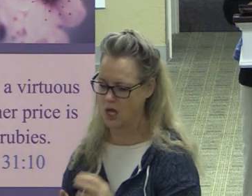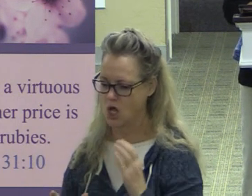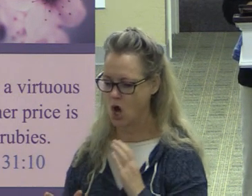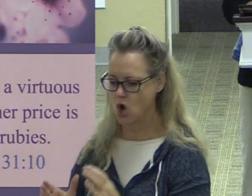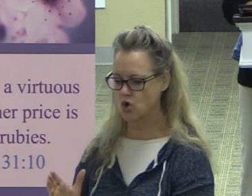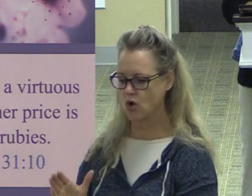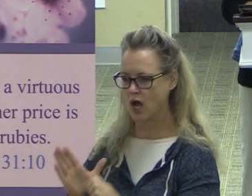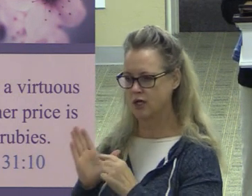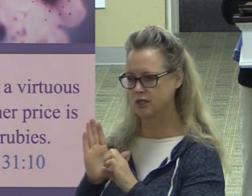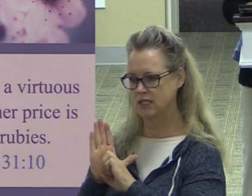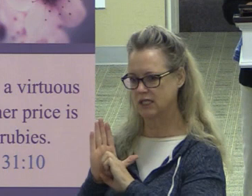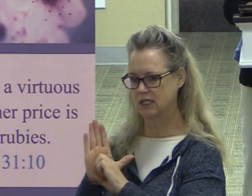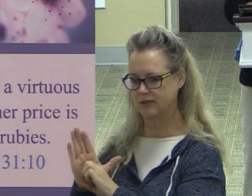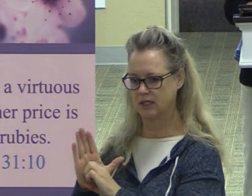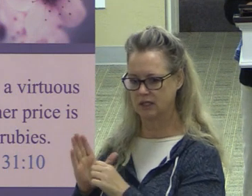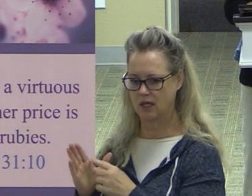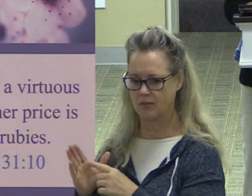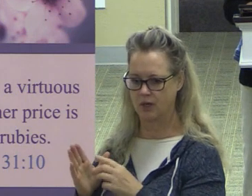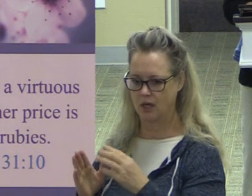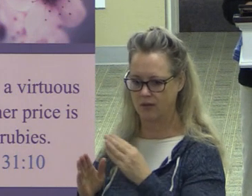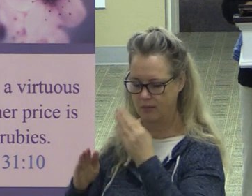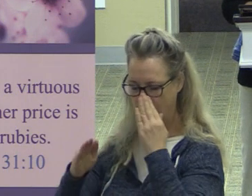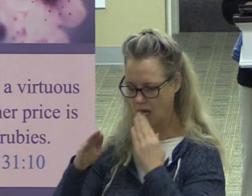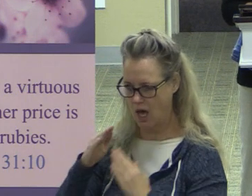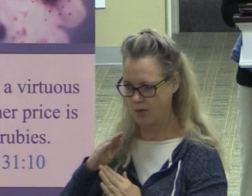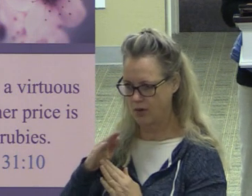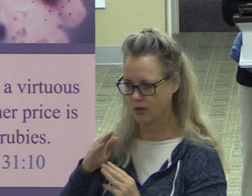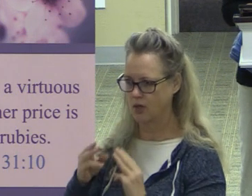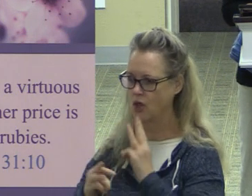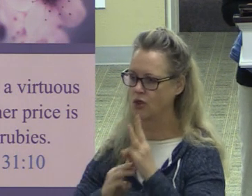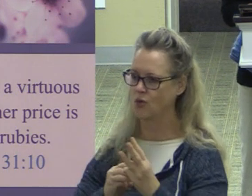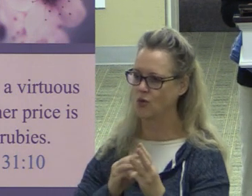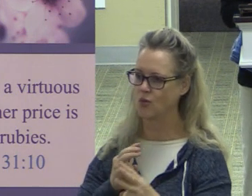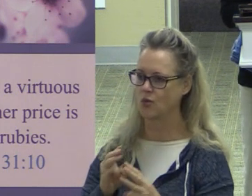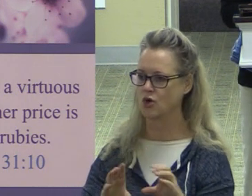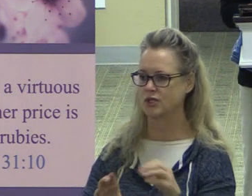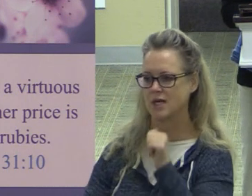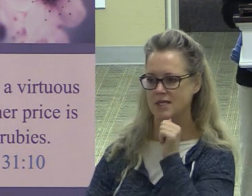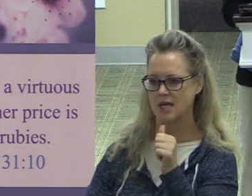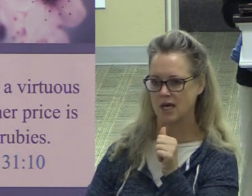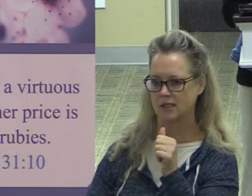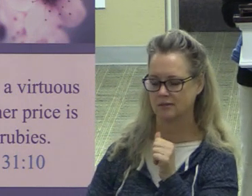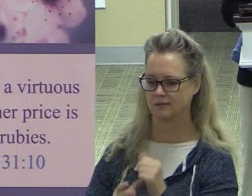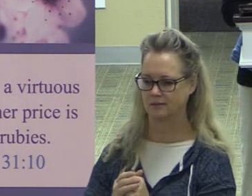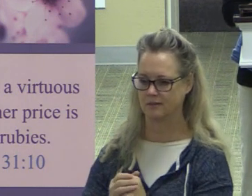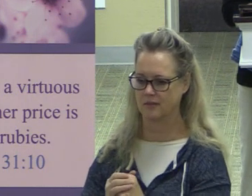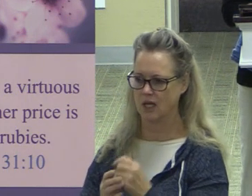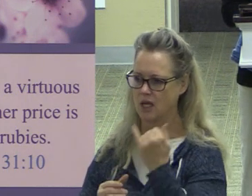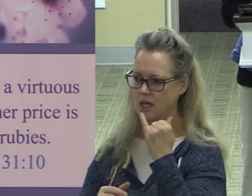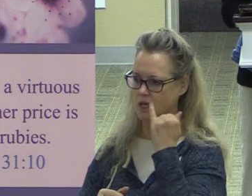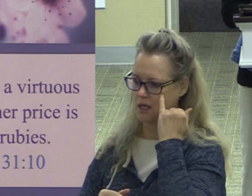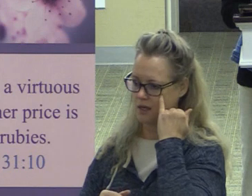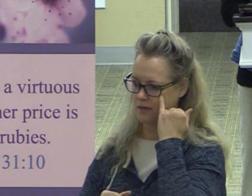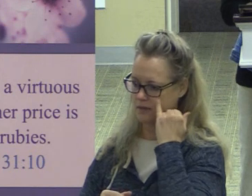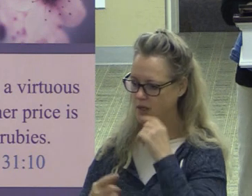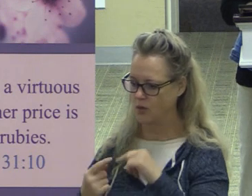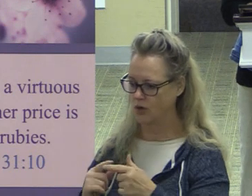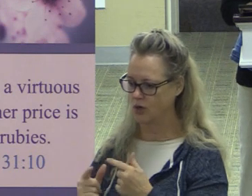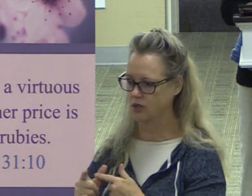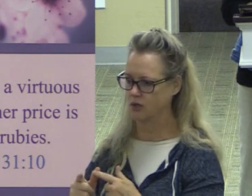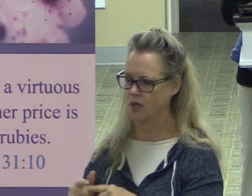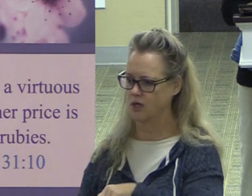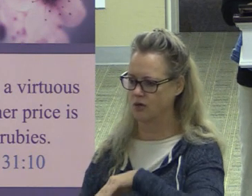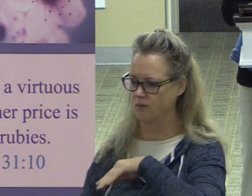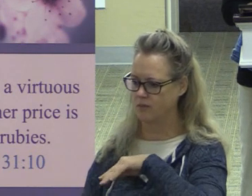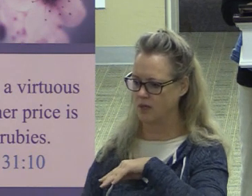exhibits humbleness while the world does not. If someone hurts you, it's okay to be angry, offended, a warrior